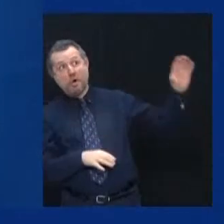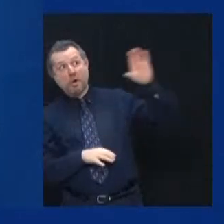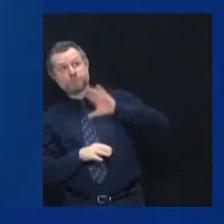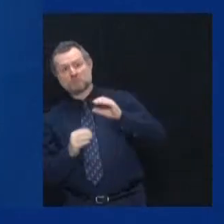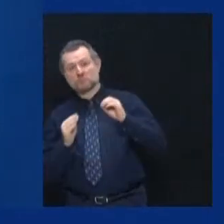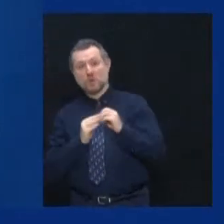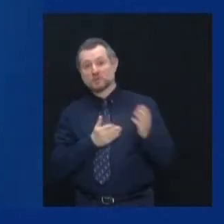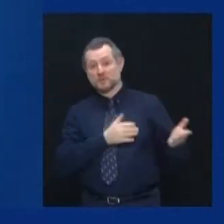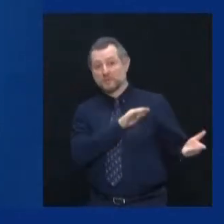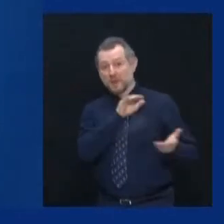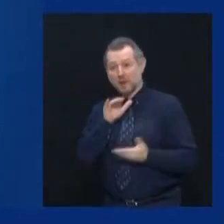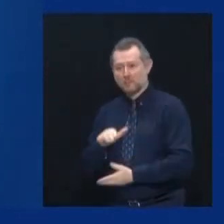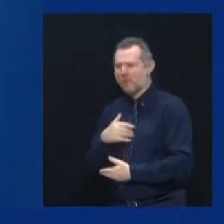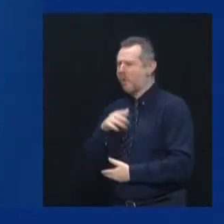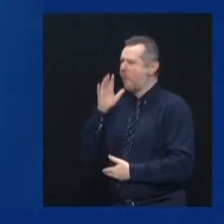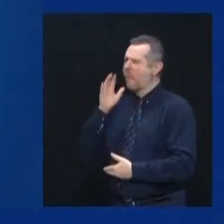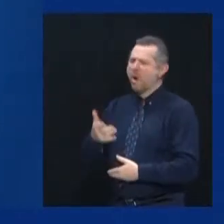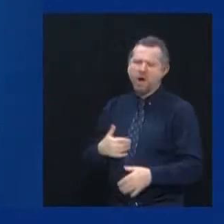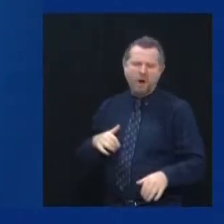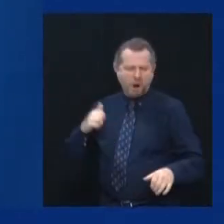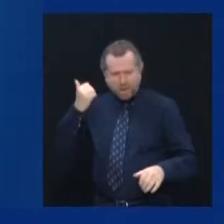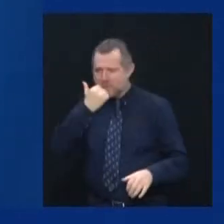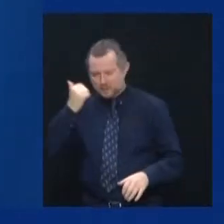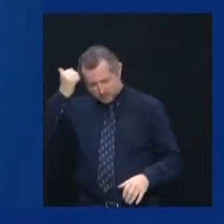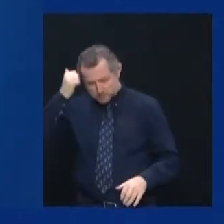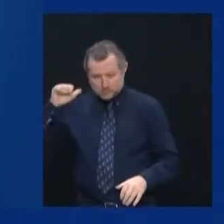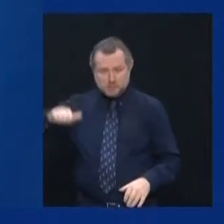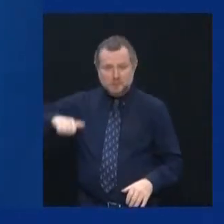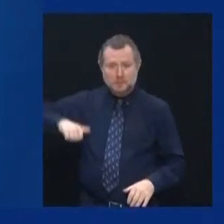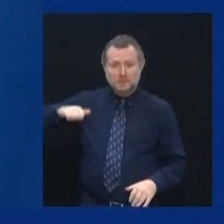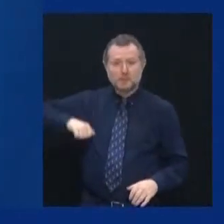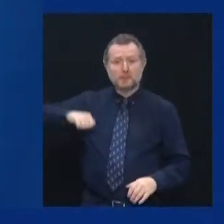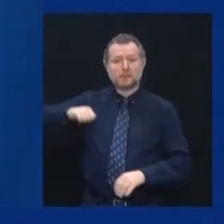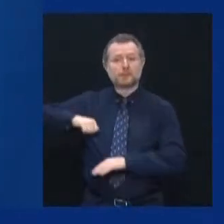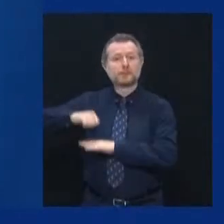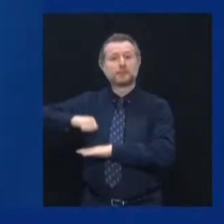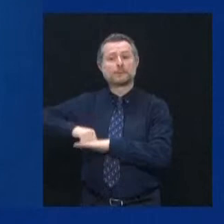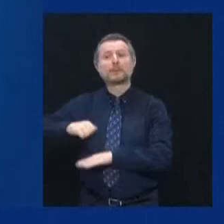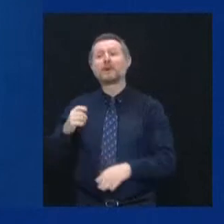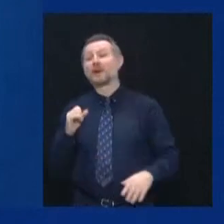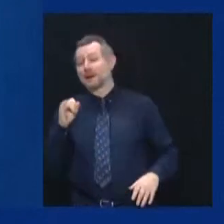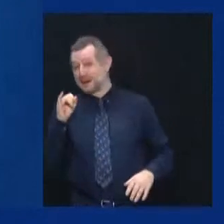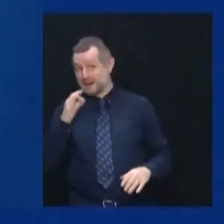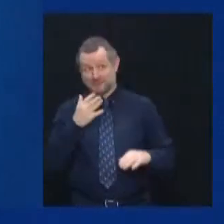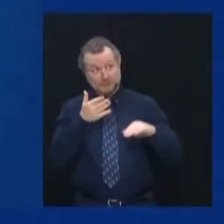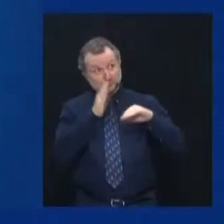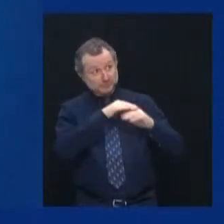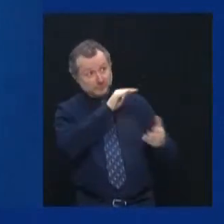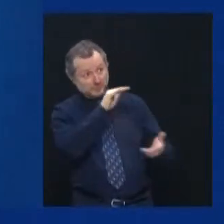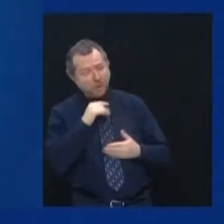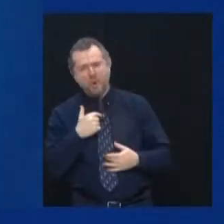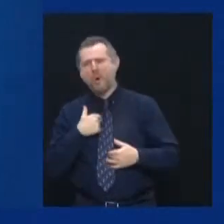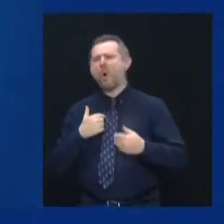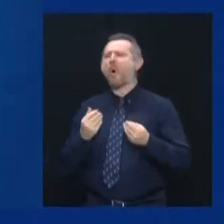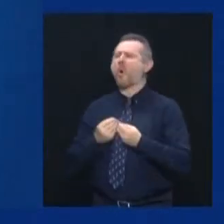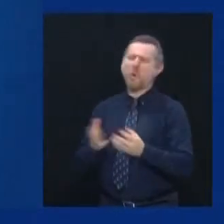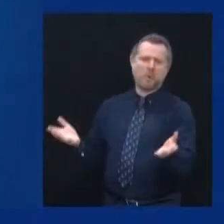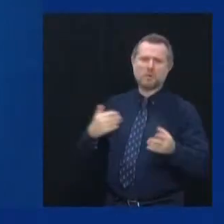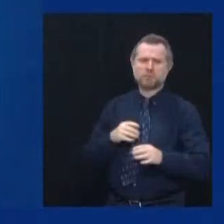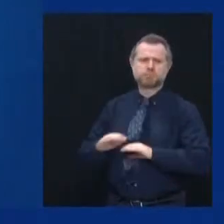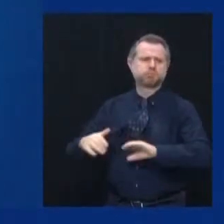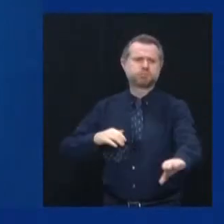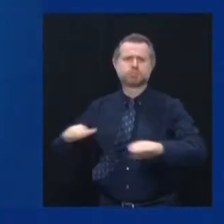do. As soon as we get an increase, we'll increase the supply. It's very simple.